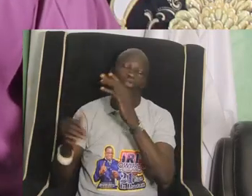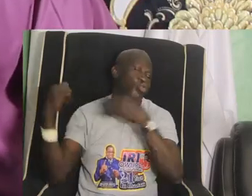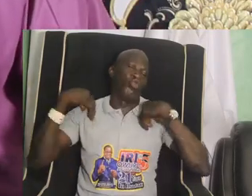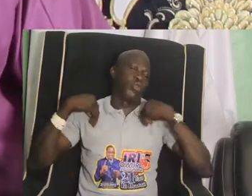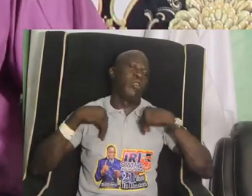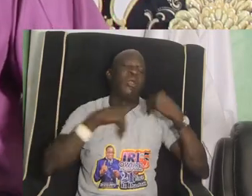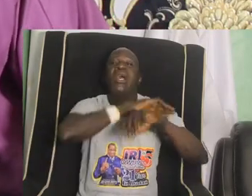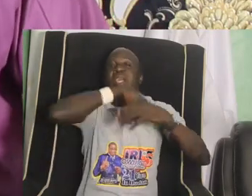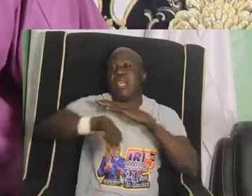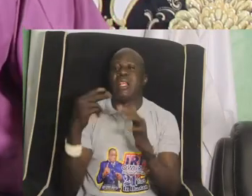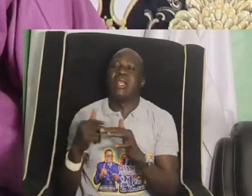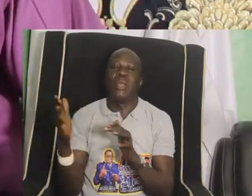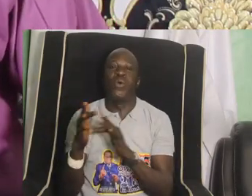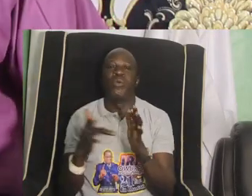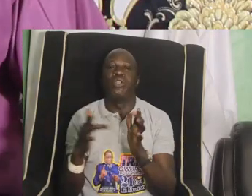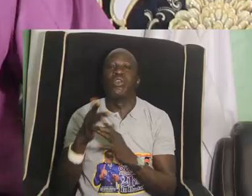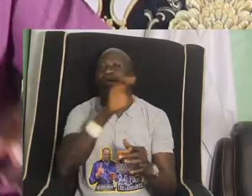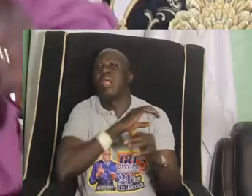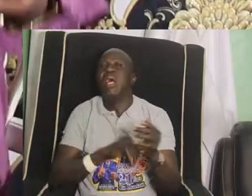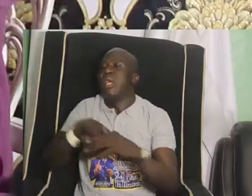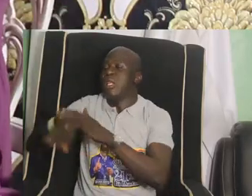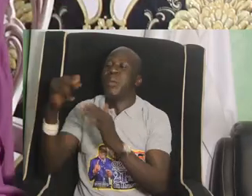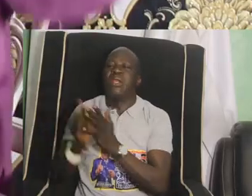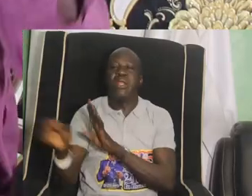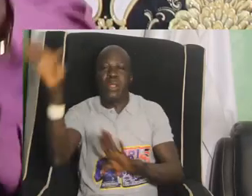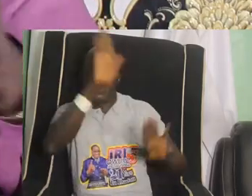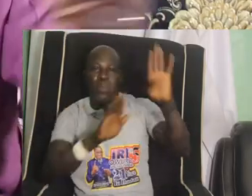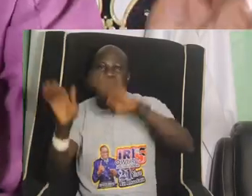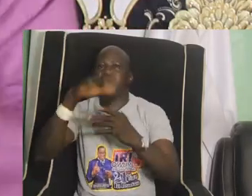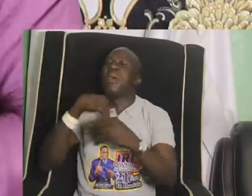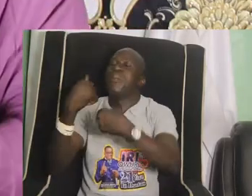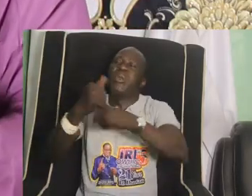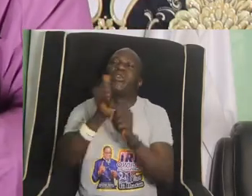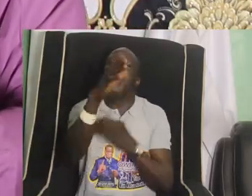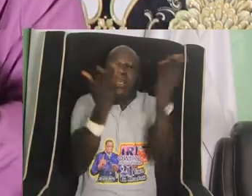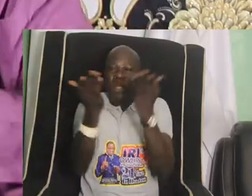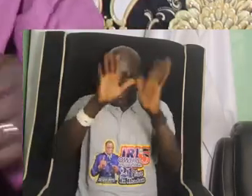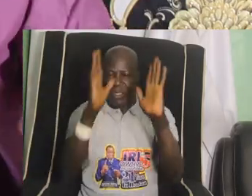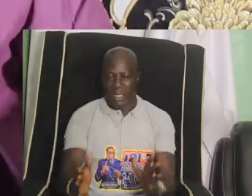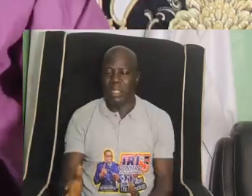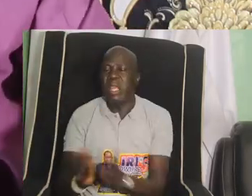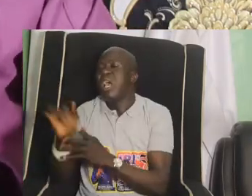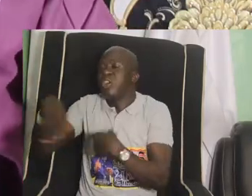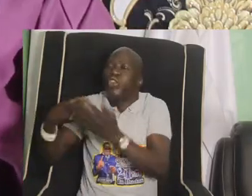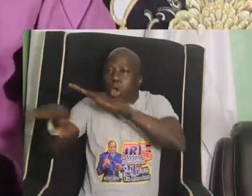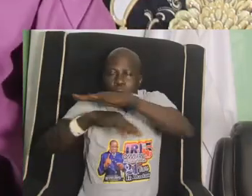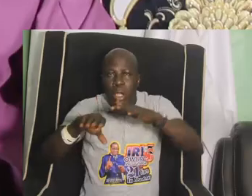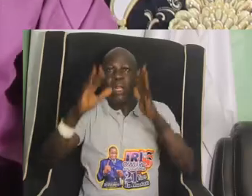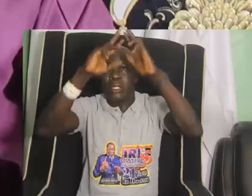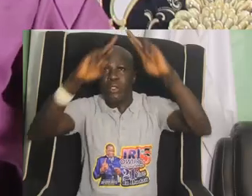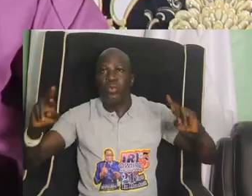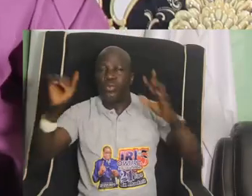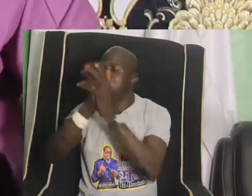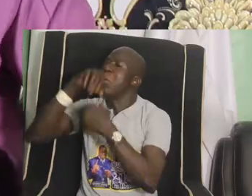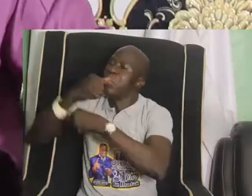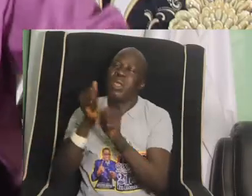ku ba ri gala sa da ya ro ga fo da ya. O ku ti je ko mo se bi eru. The pastor needs to ask as a maid. O ku agbe o le to fi se bi